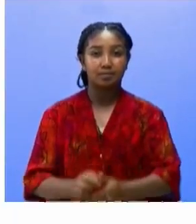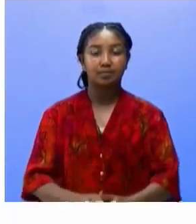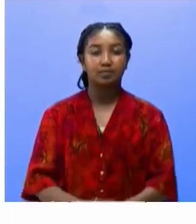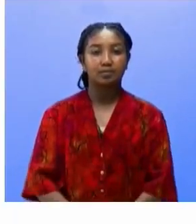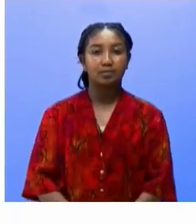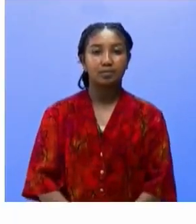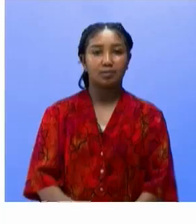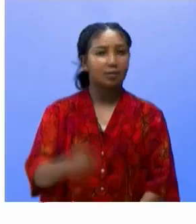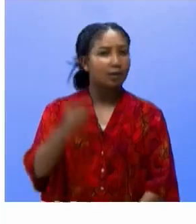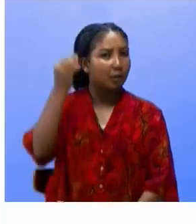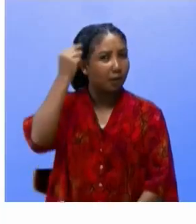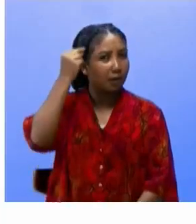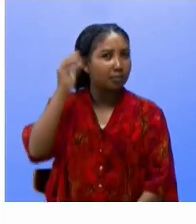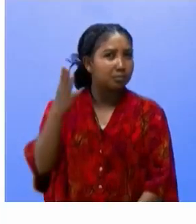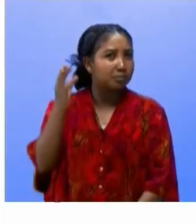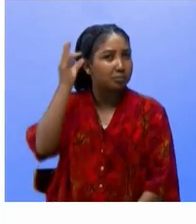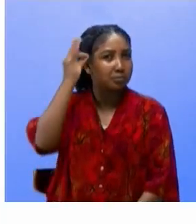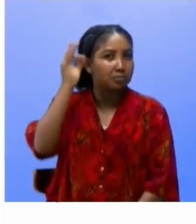her hair.